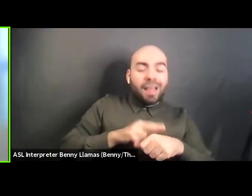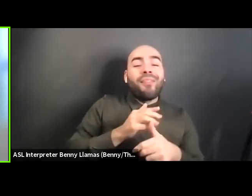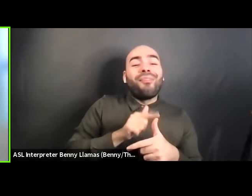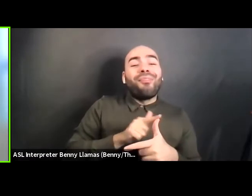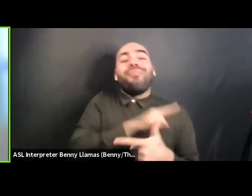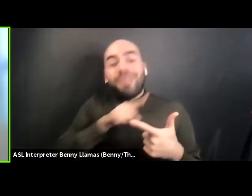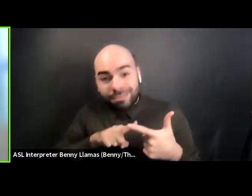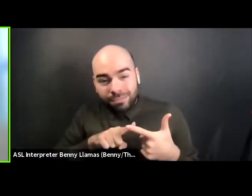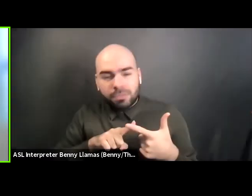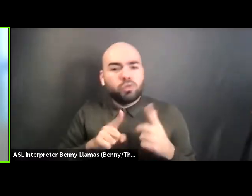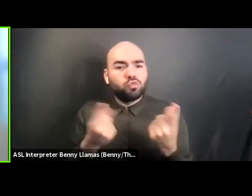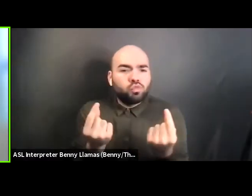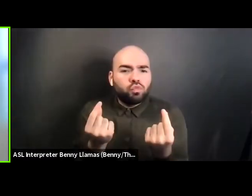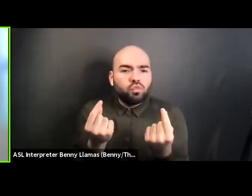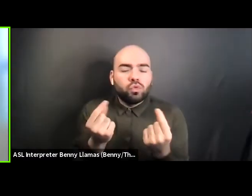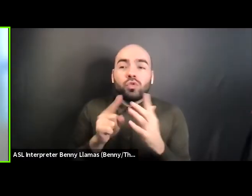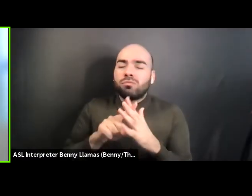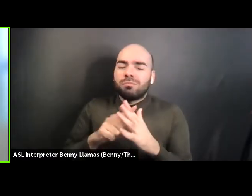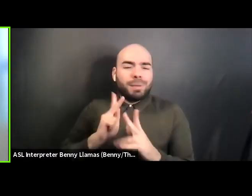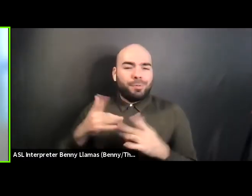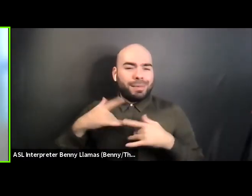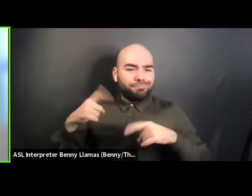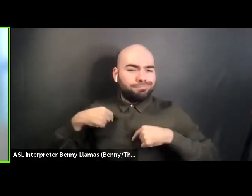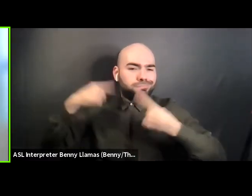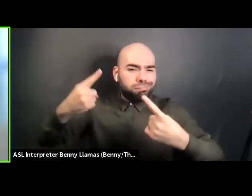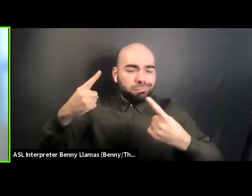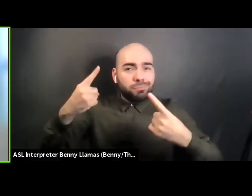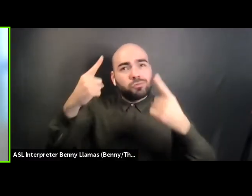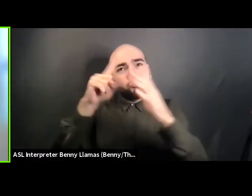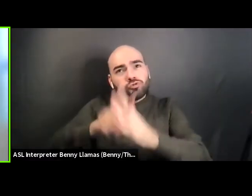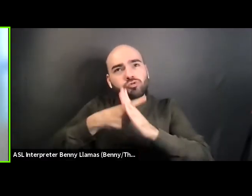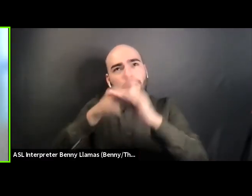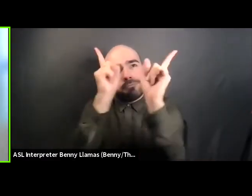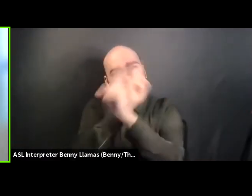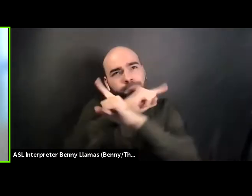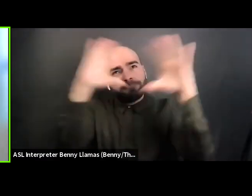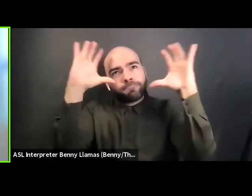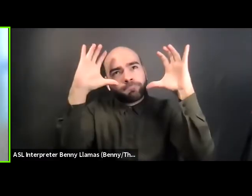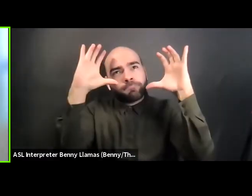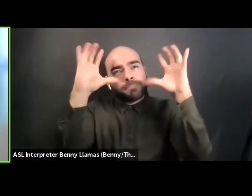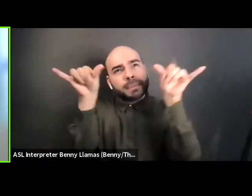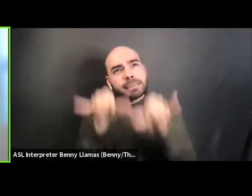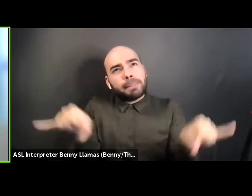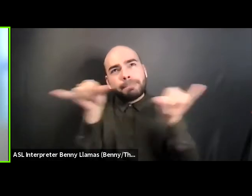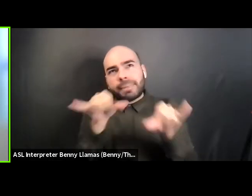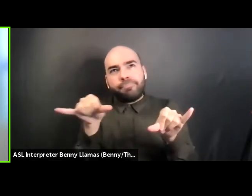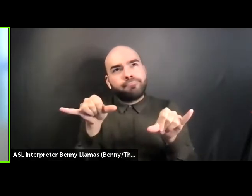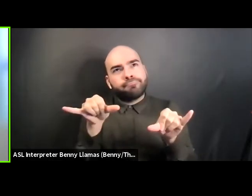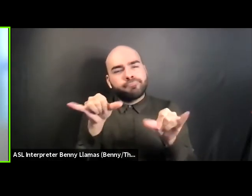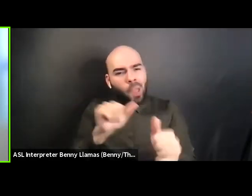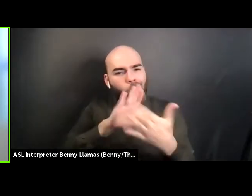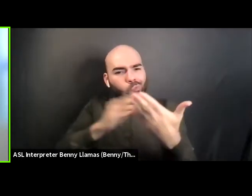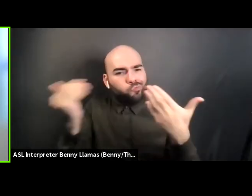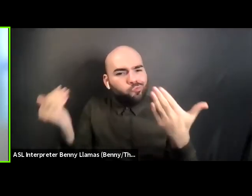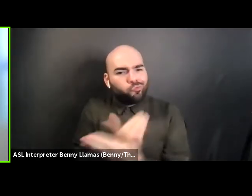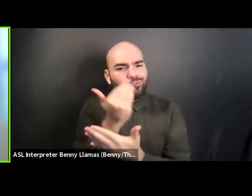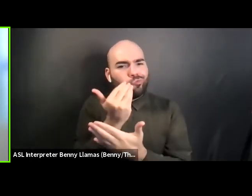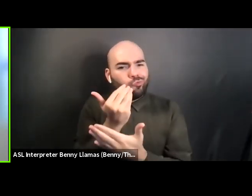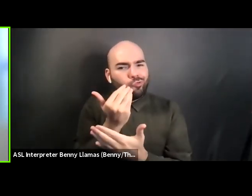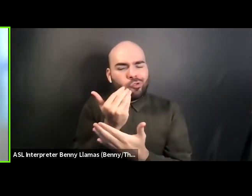with dreaming. You start by imagining a different way. And you put your faith in your peers, not your